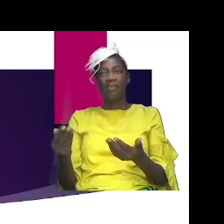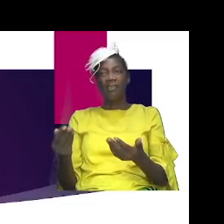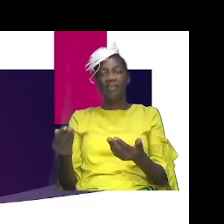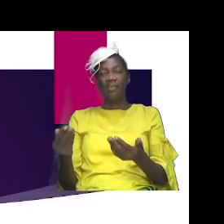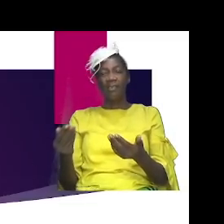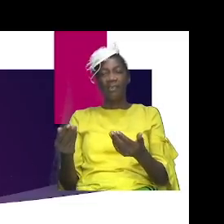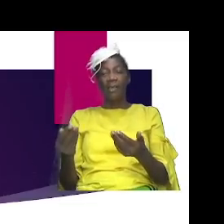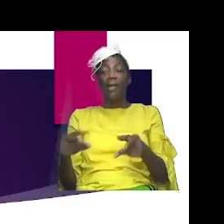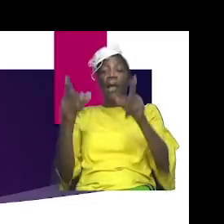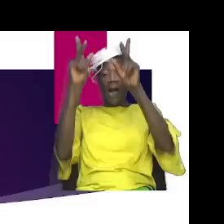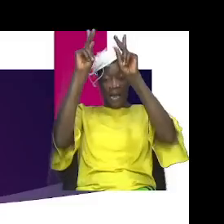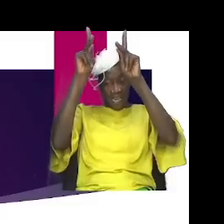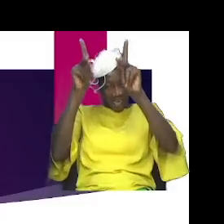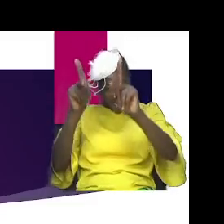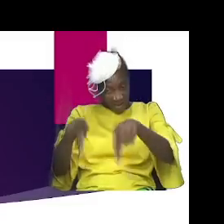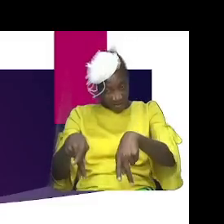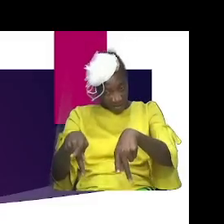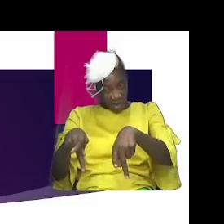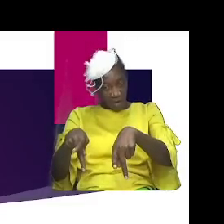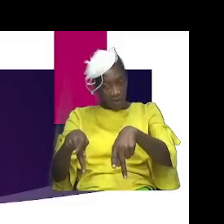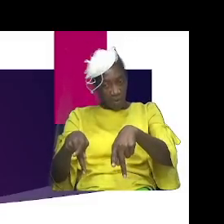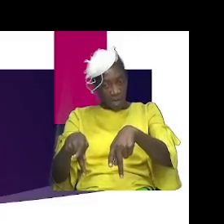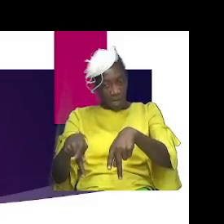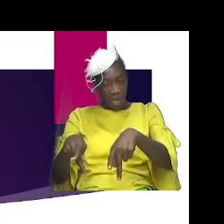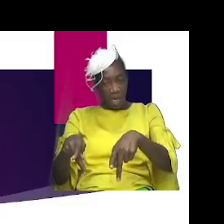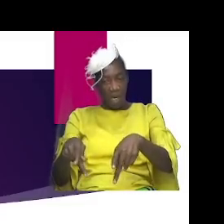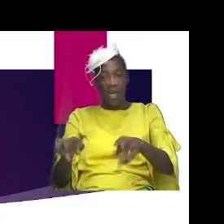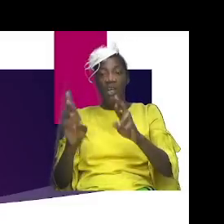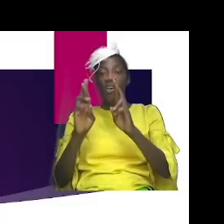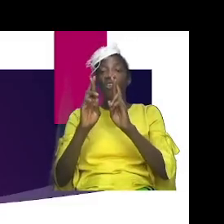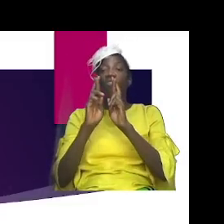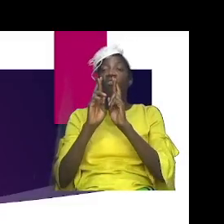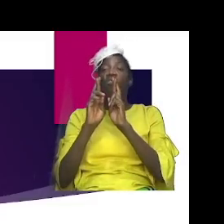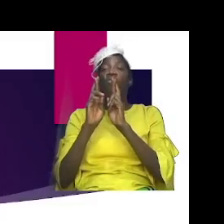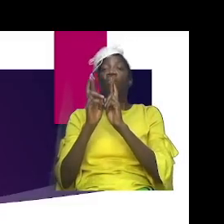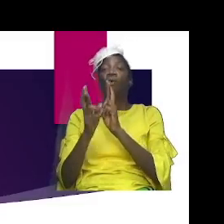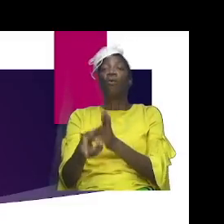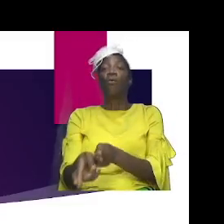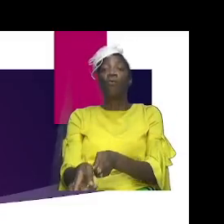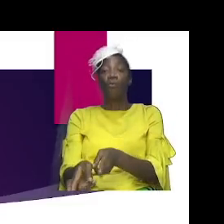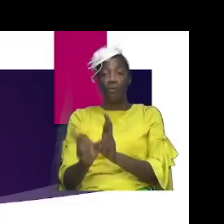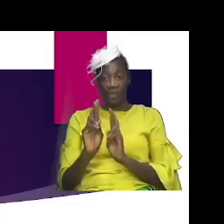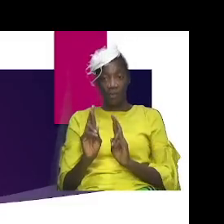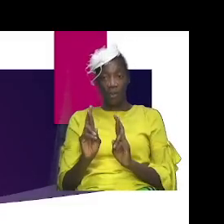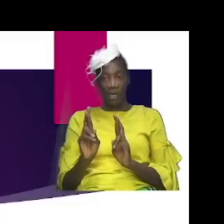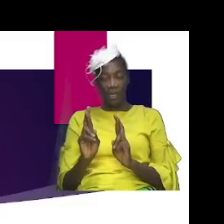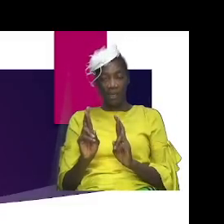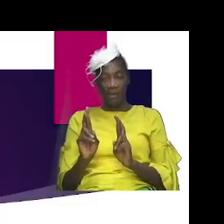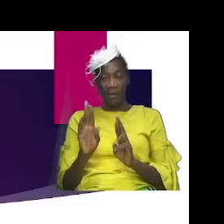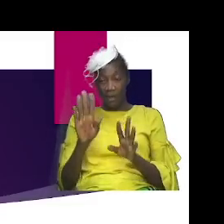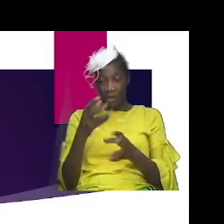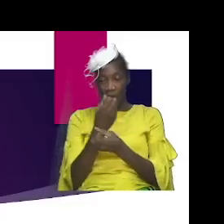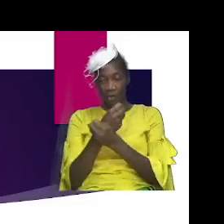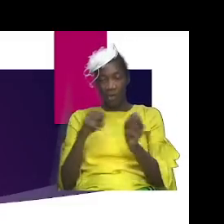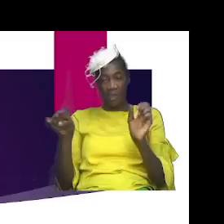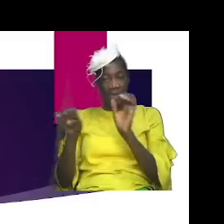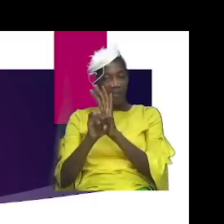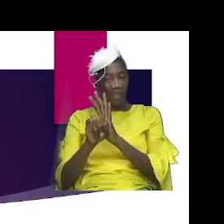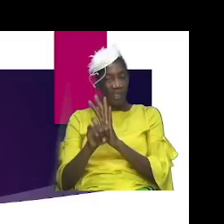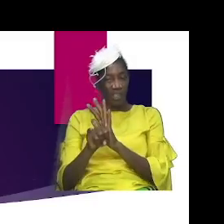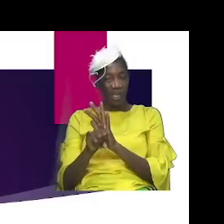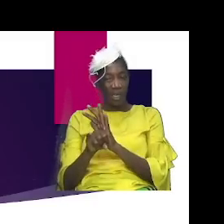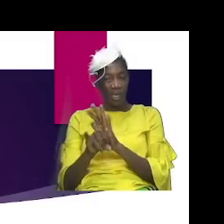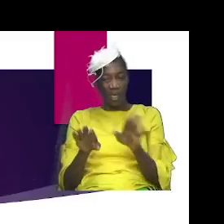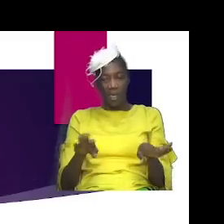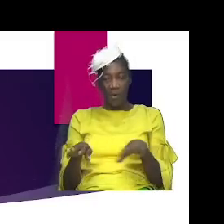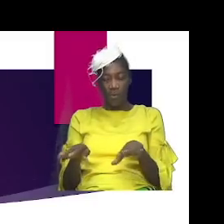an individual response, an individual input. Your salvation, your walk with God,